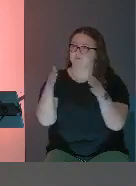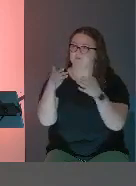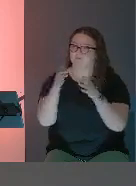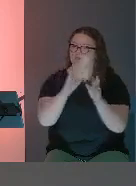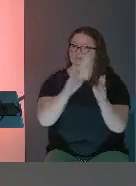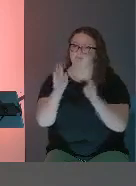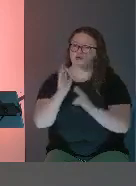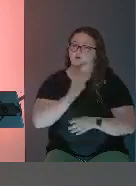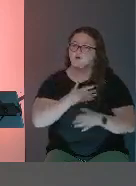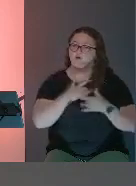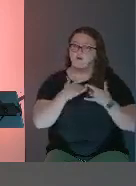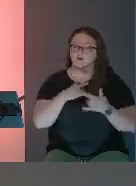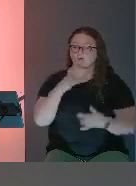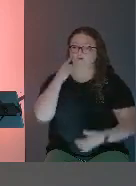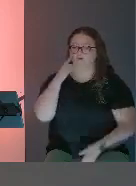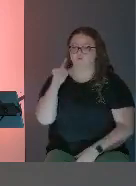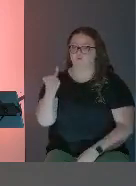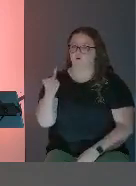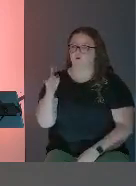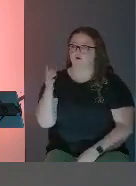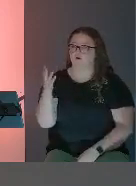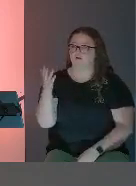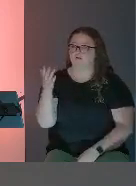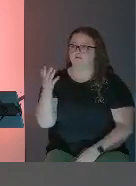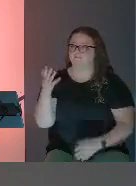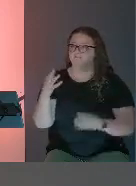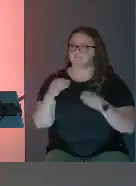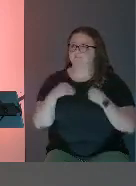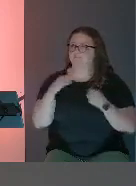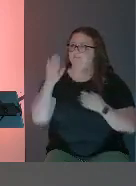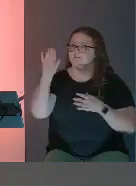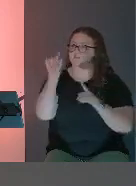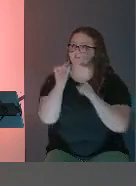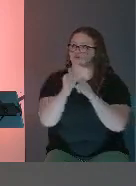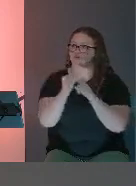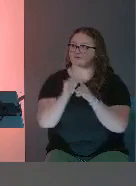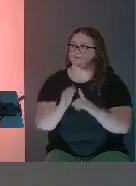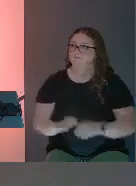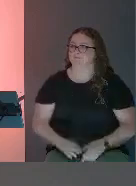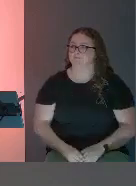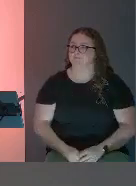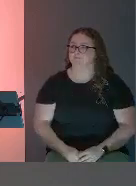for to receive God's word.